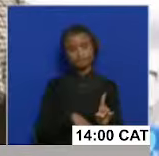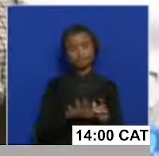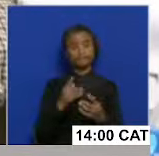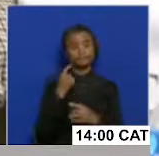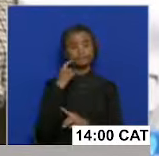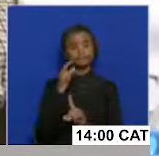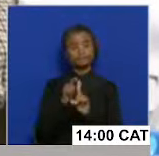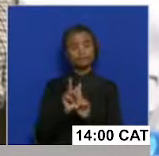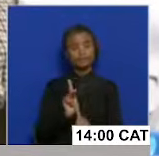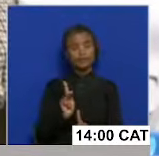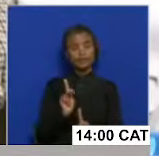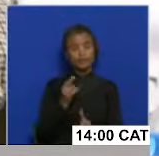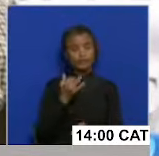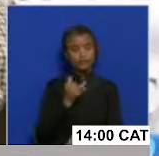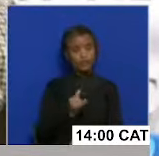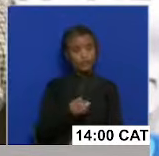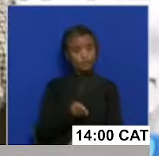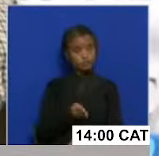you can hear us?